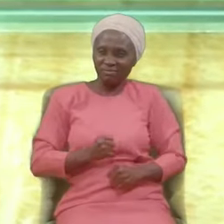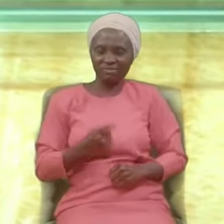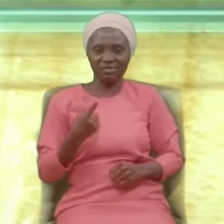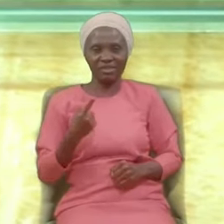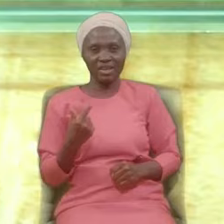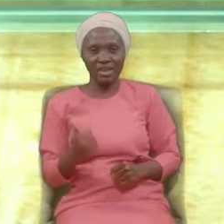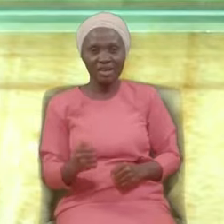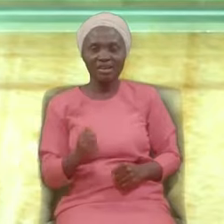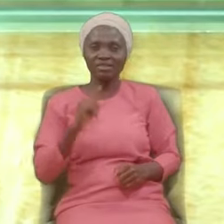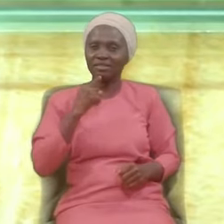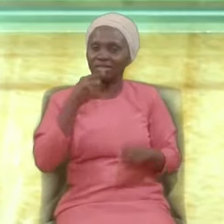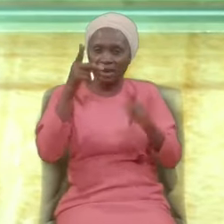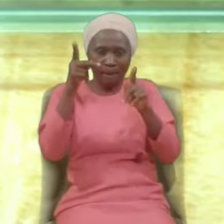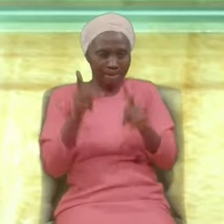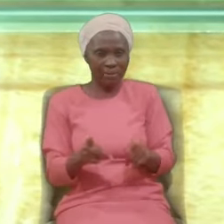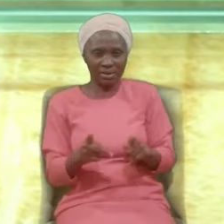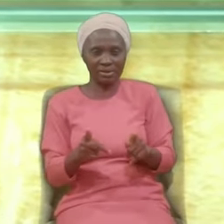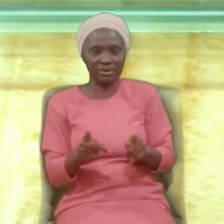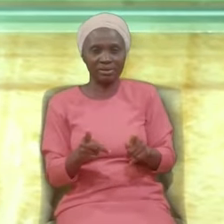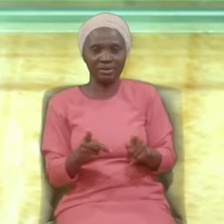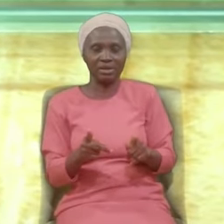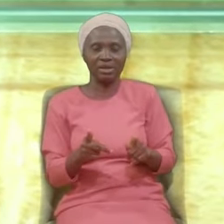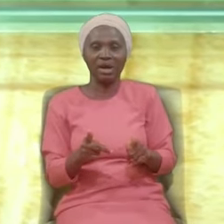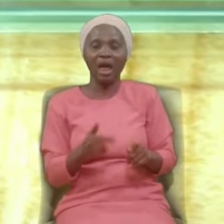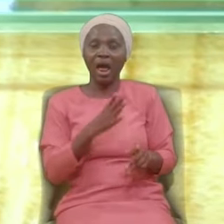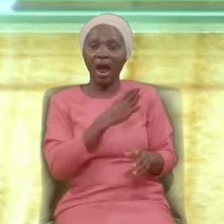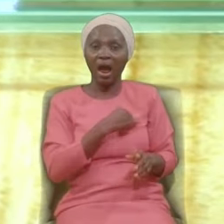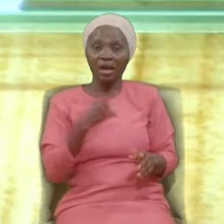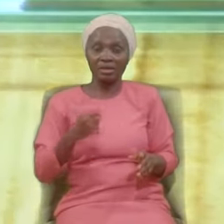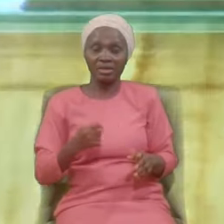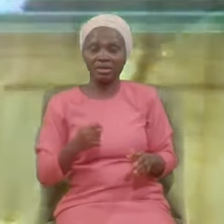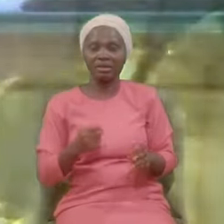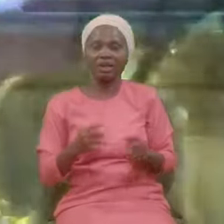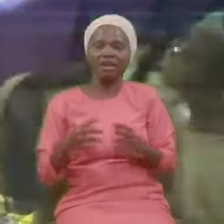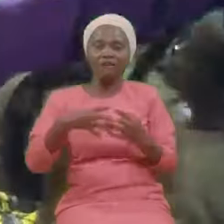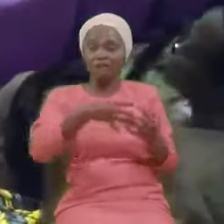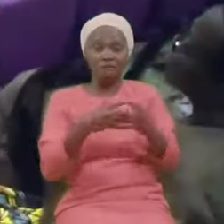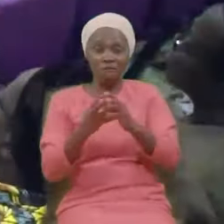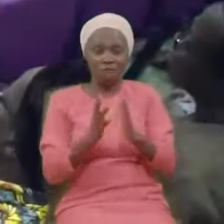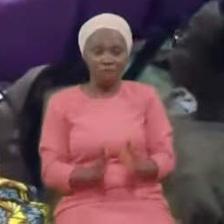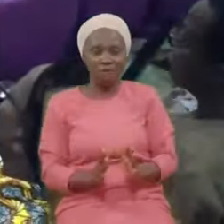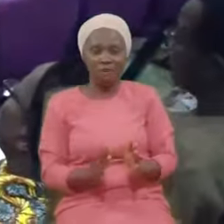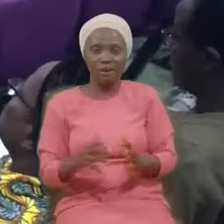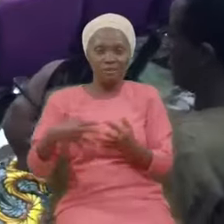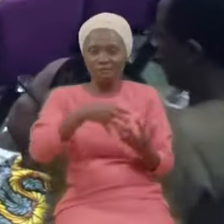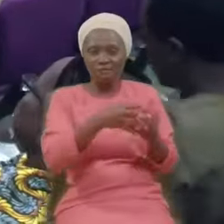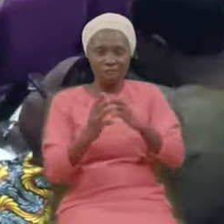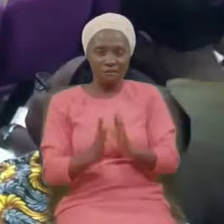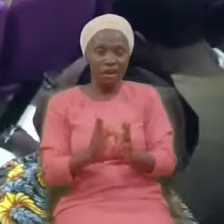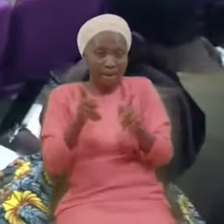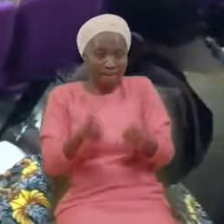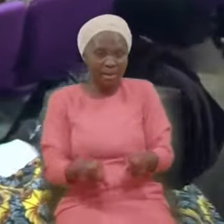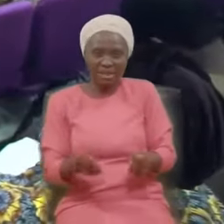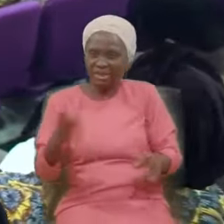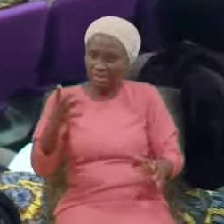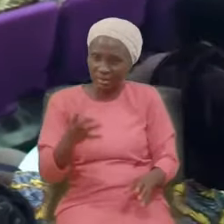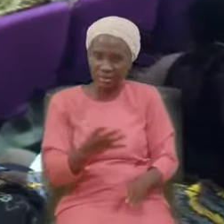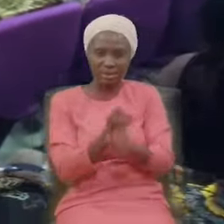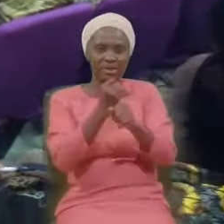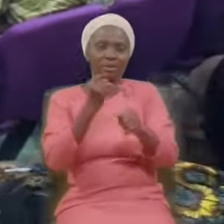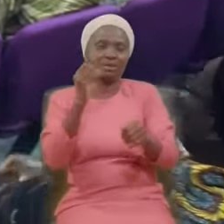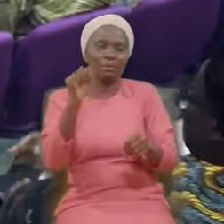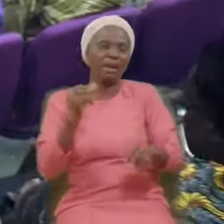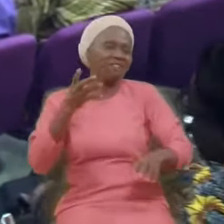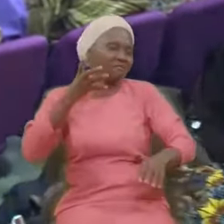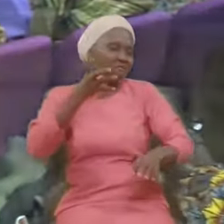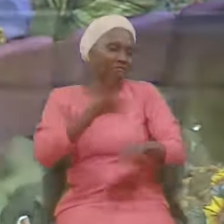force. Heaven piercing prayer. Strength restoring prayer.